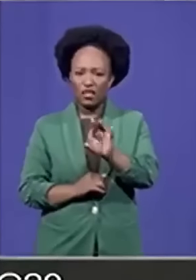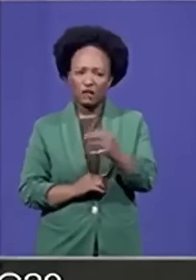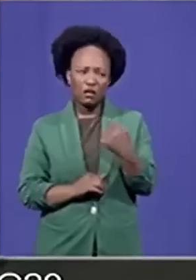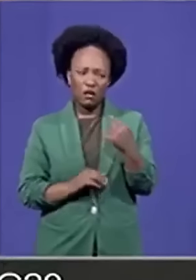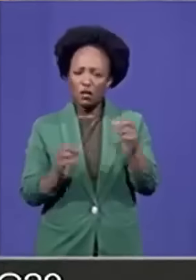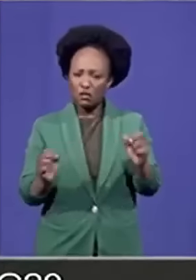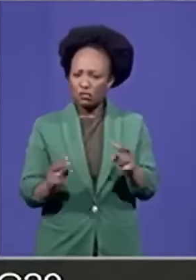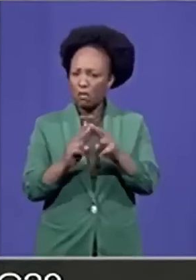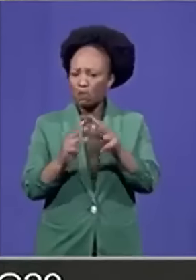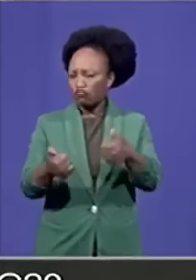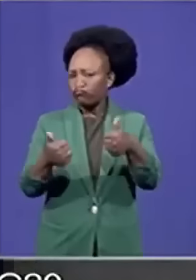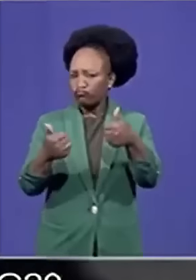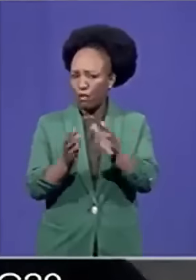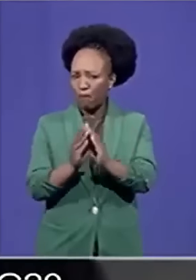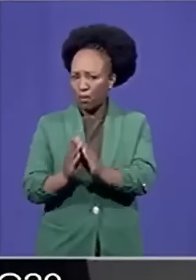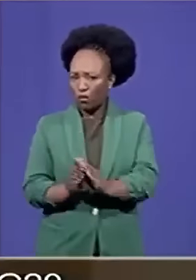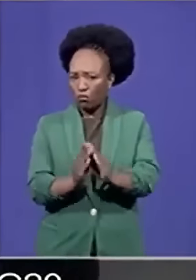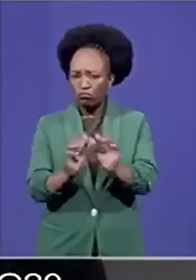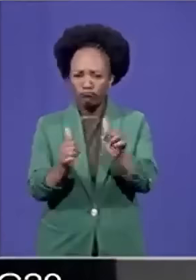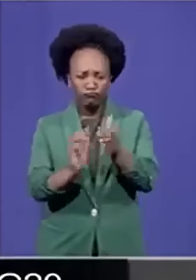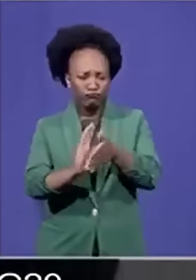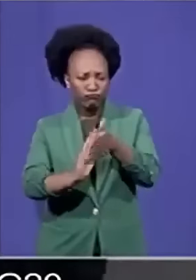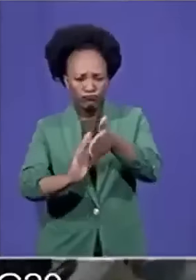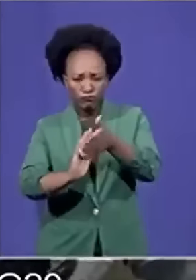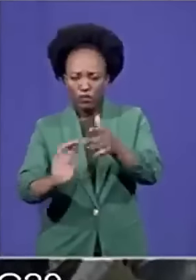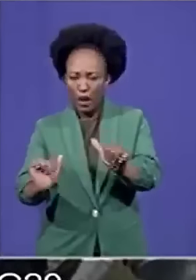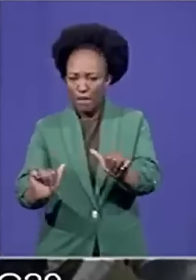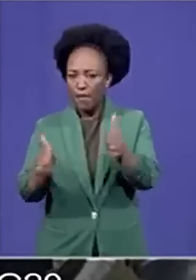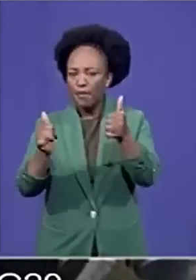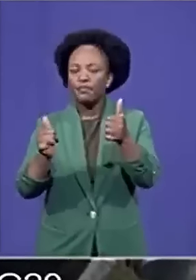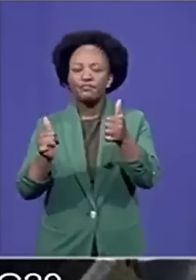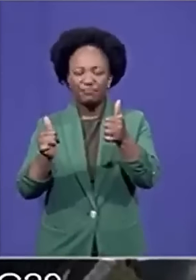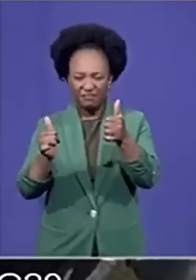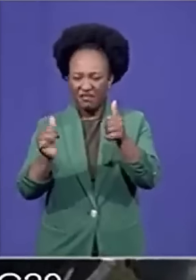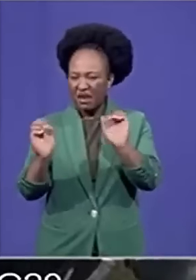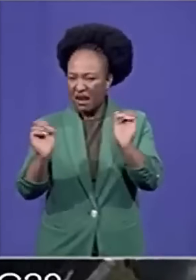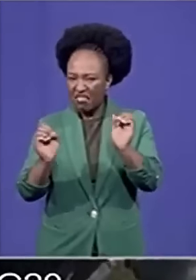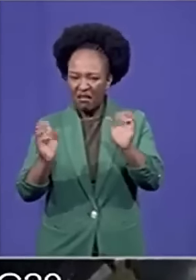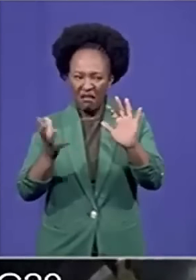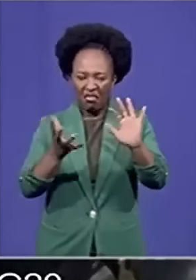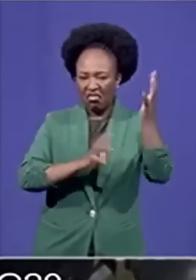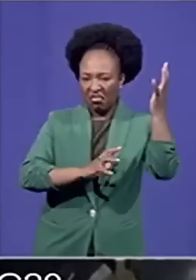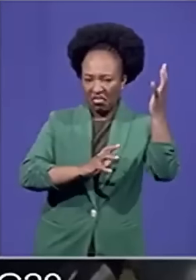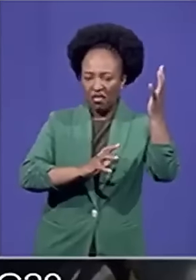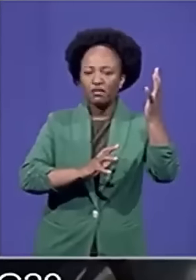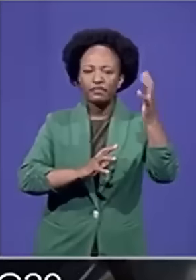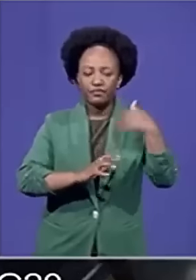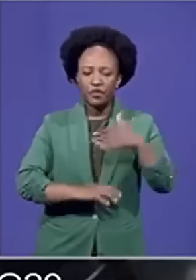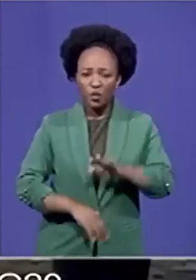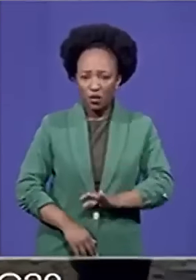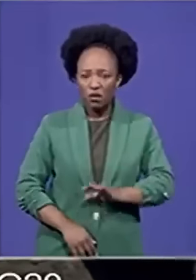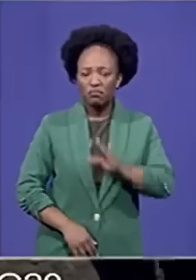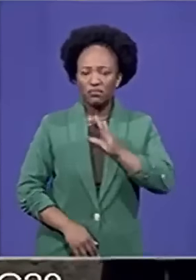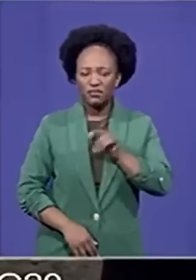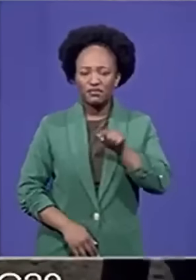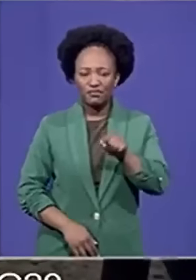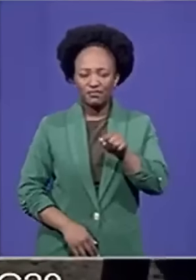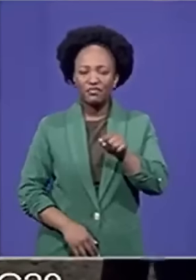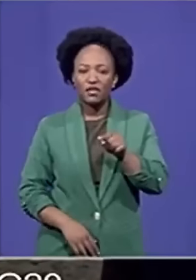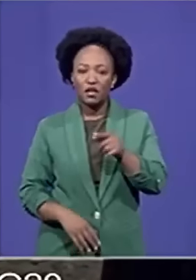took place without any major incidents taking place. So we are quite confident.